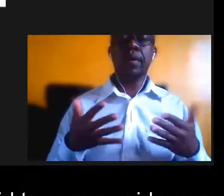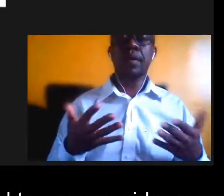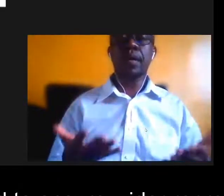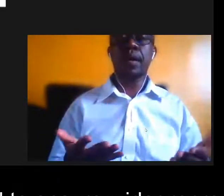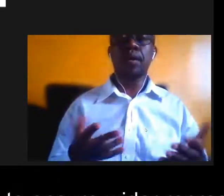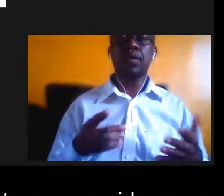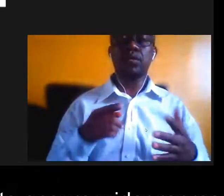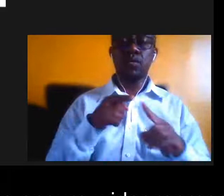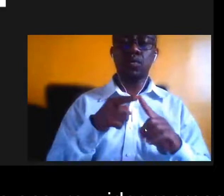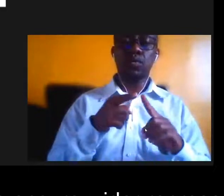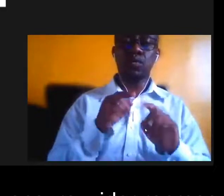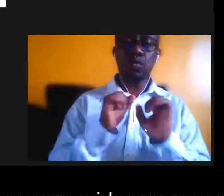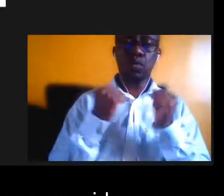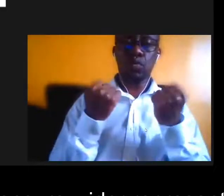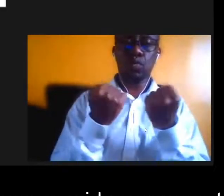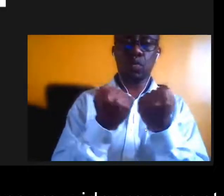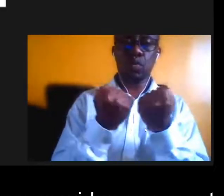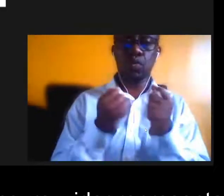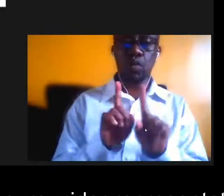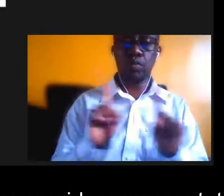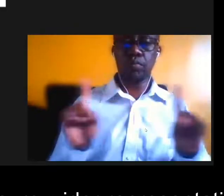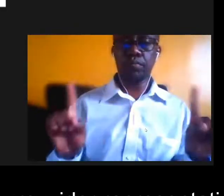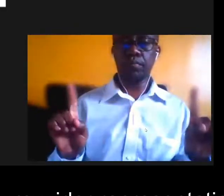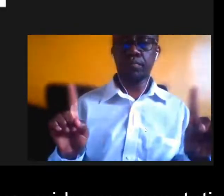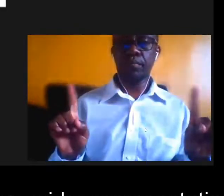social distancing, to avoid